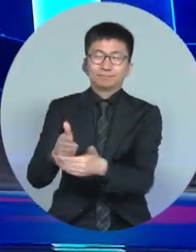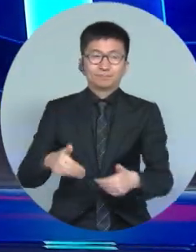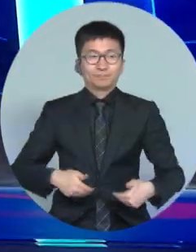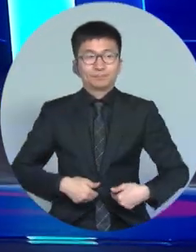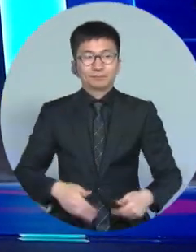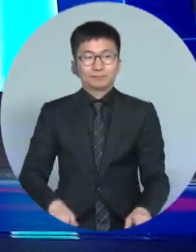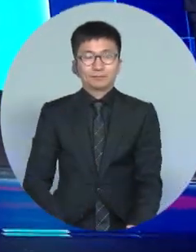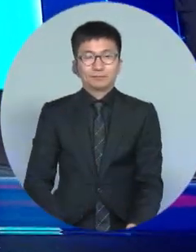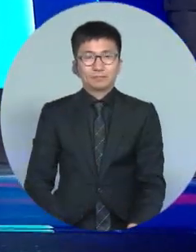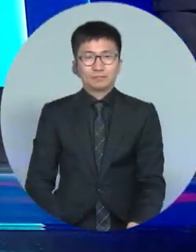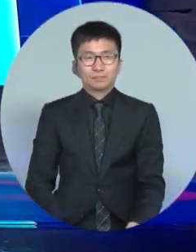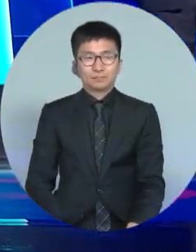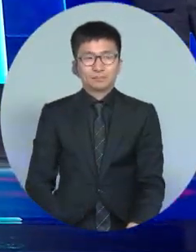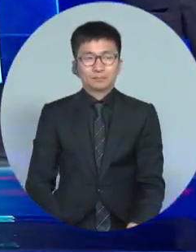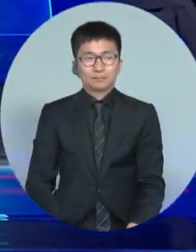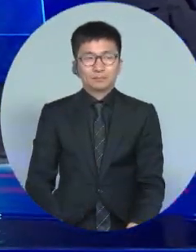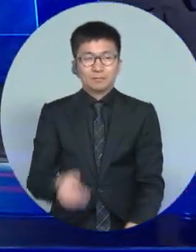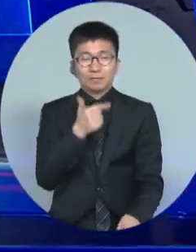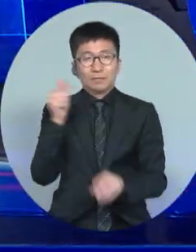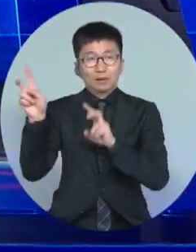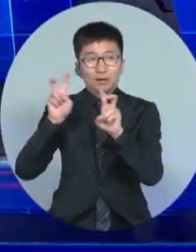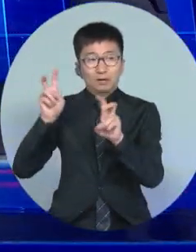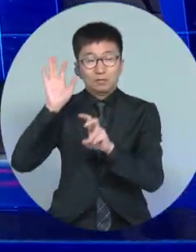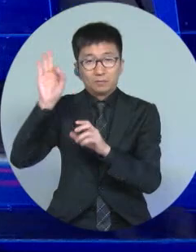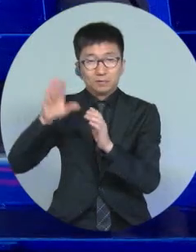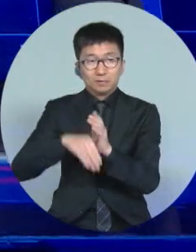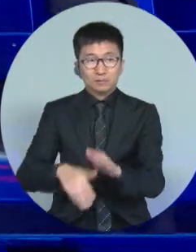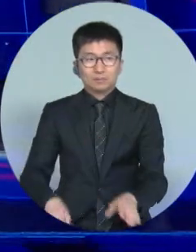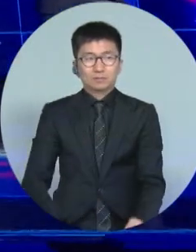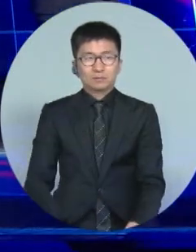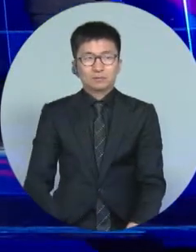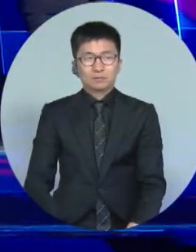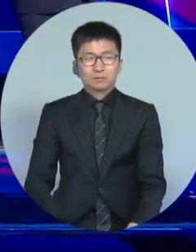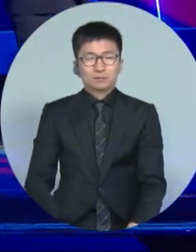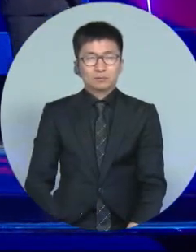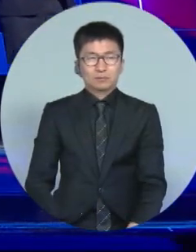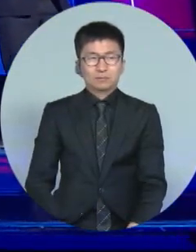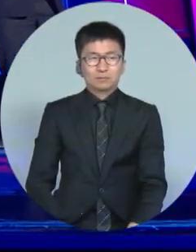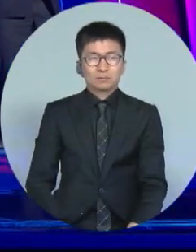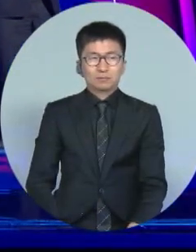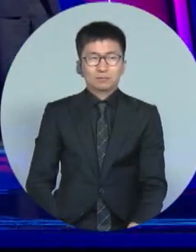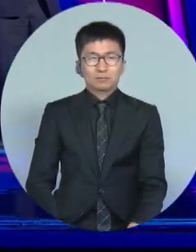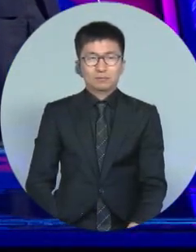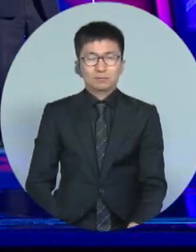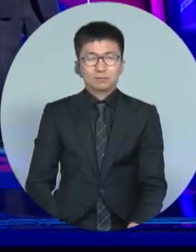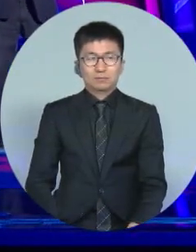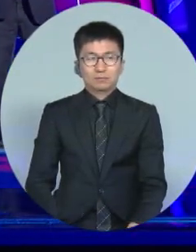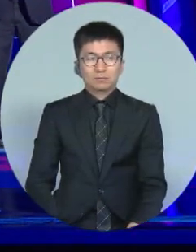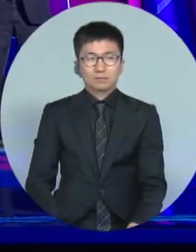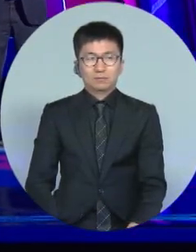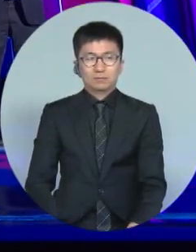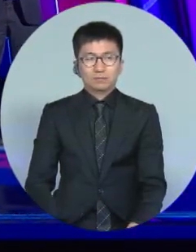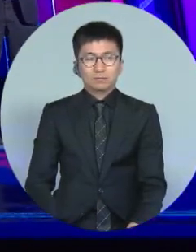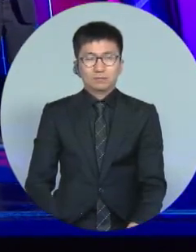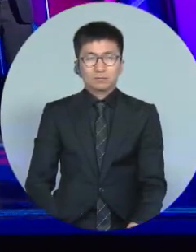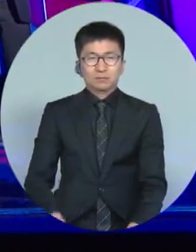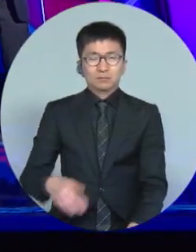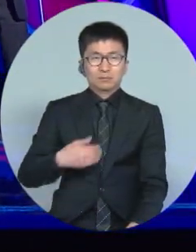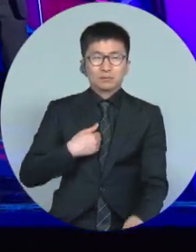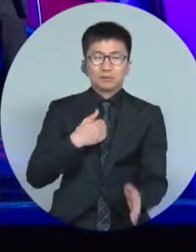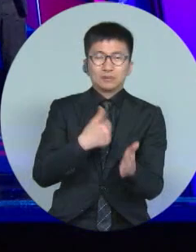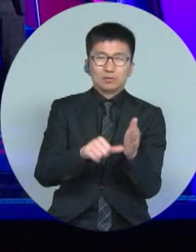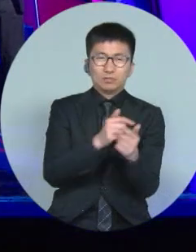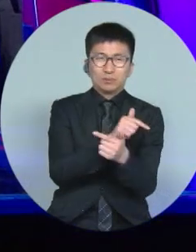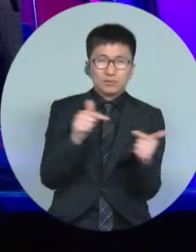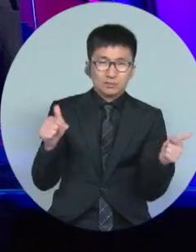pay because they're making billions from us just using our computers. Heteromation is a big issue.